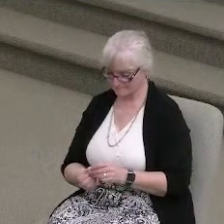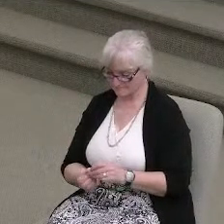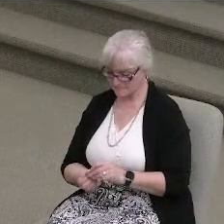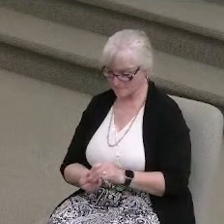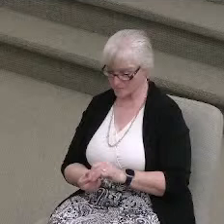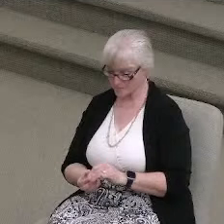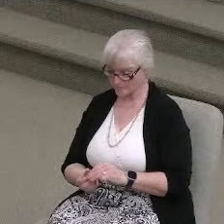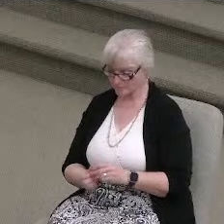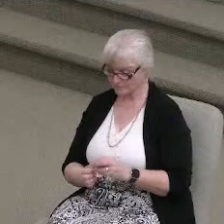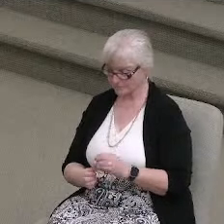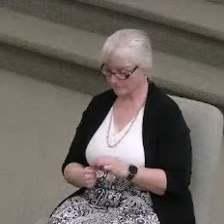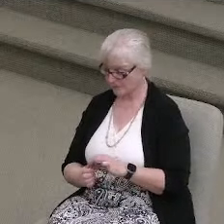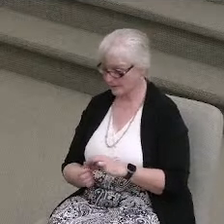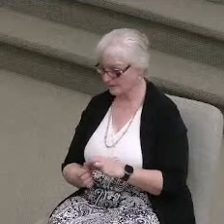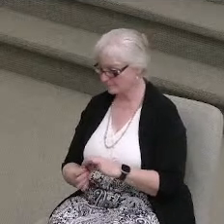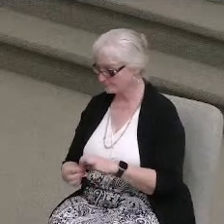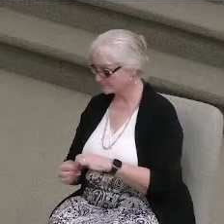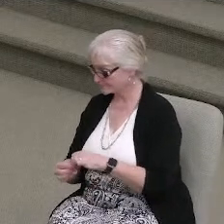Above all